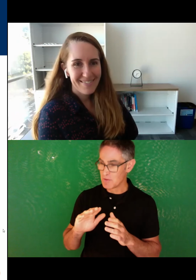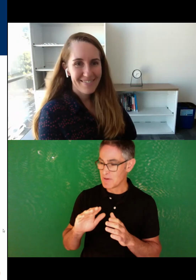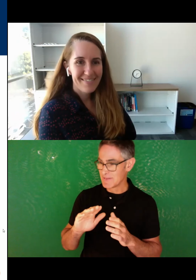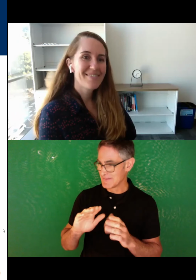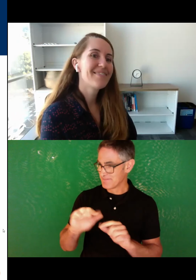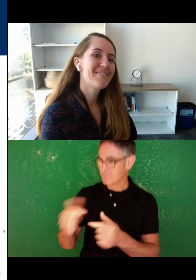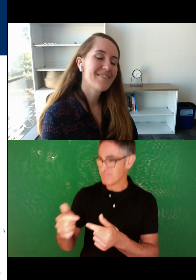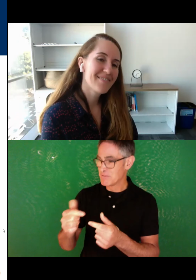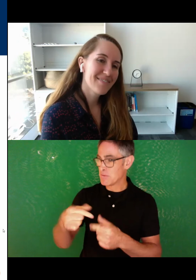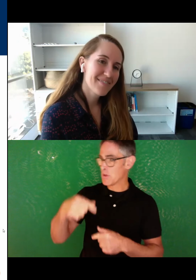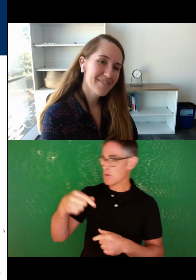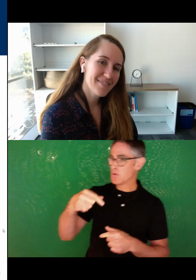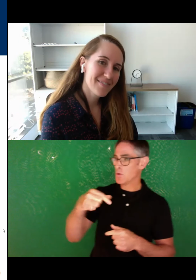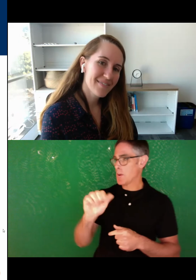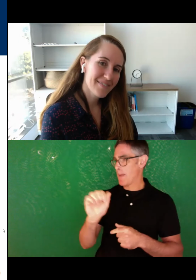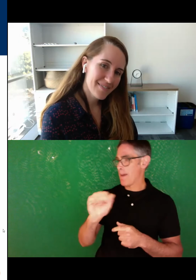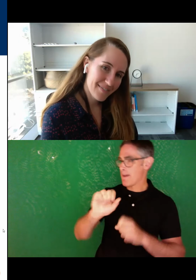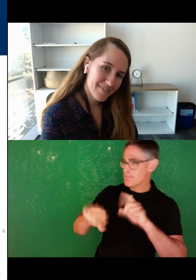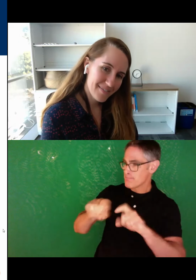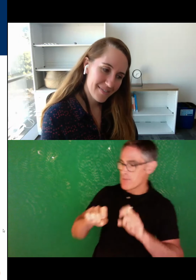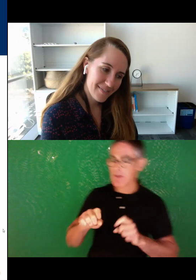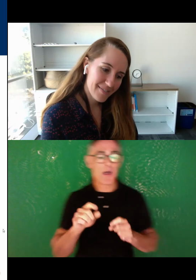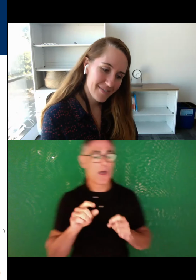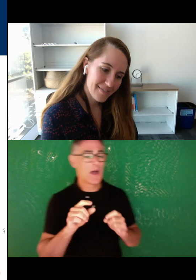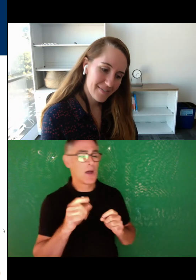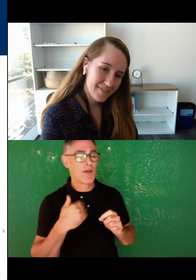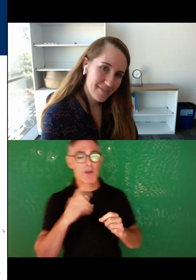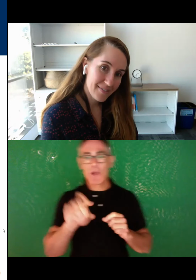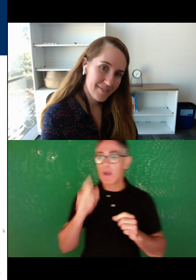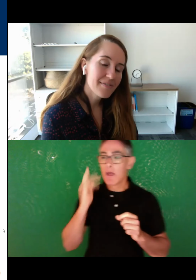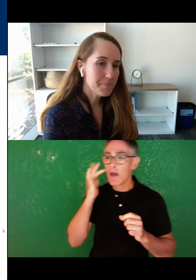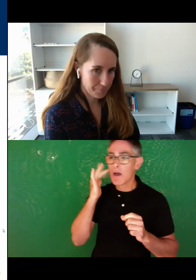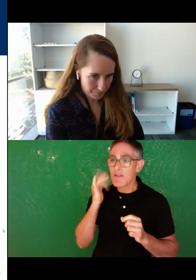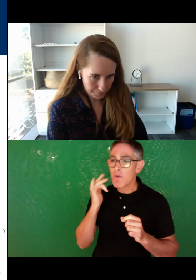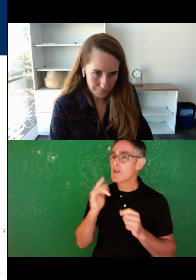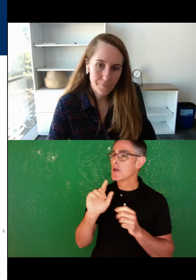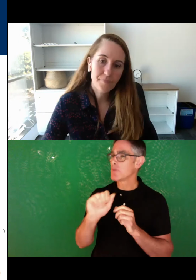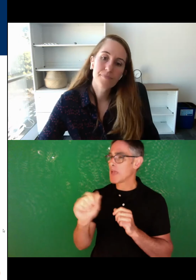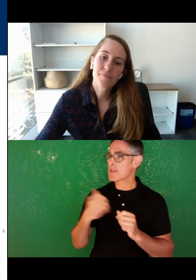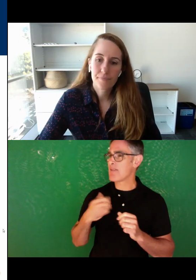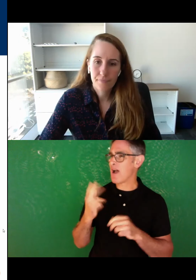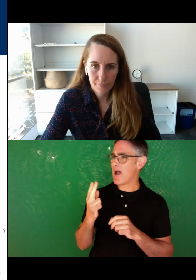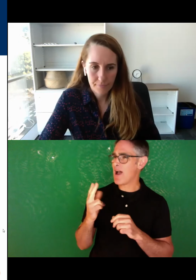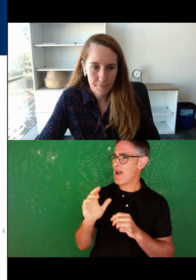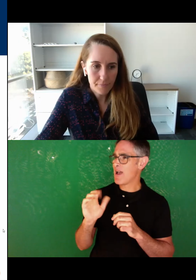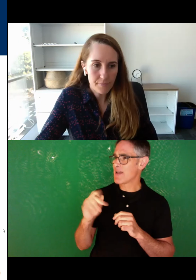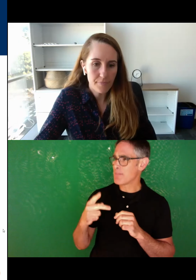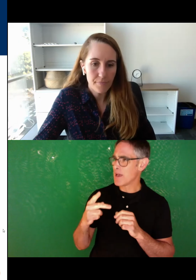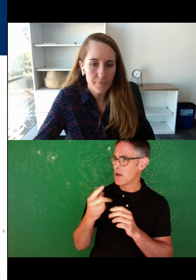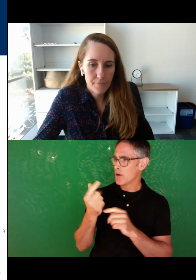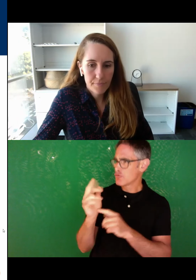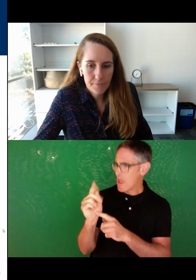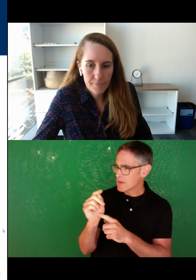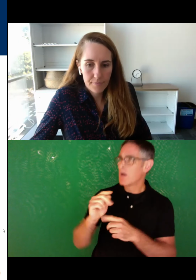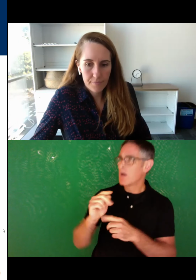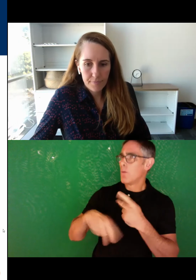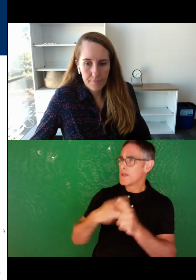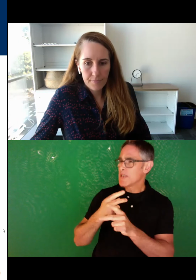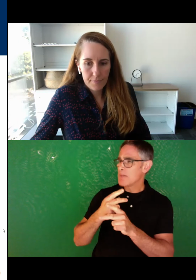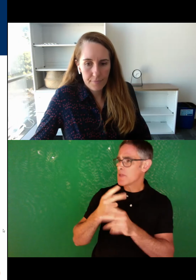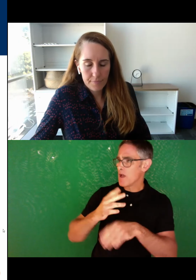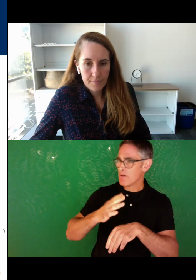But we have a question that since California AAAs have the high cap ship grant, what types of precautions are or should be in